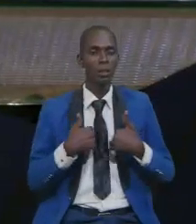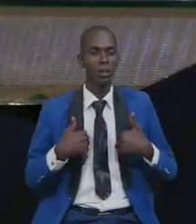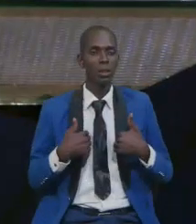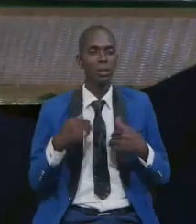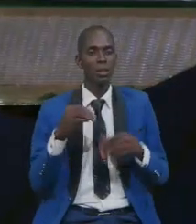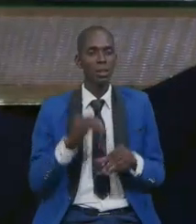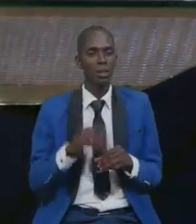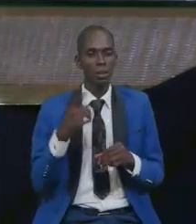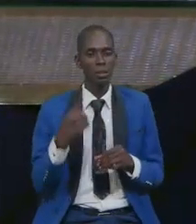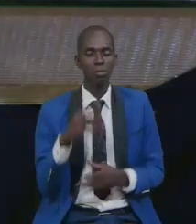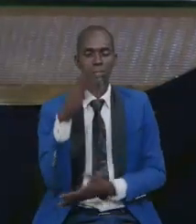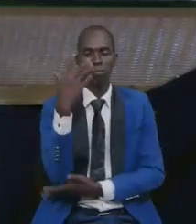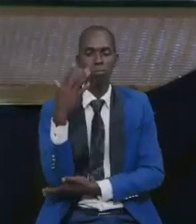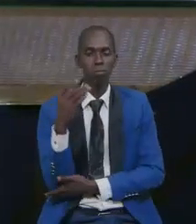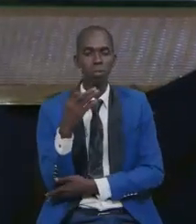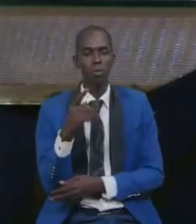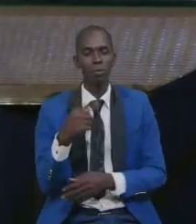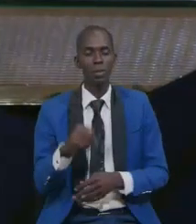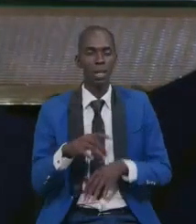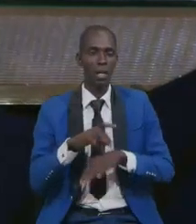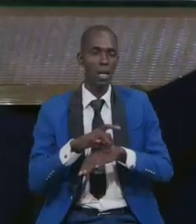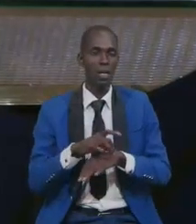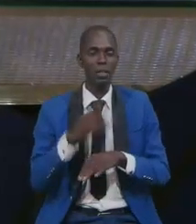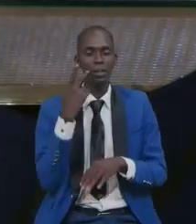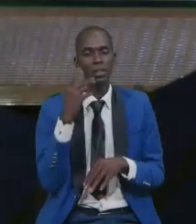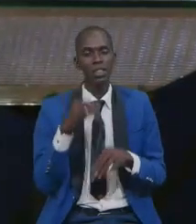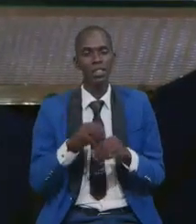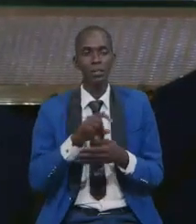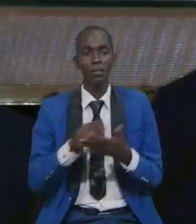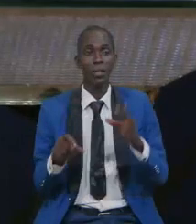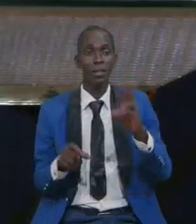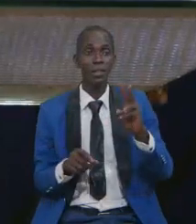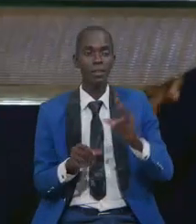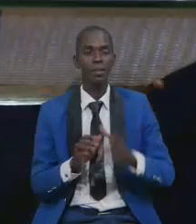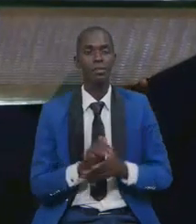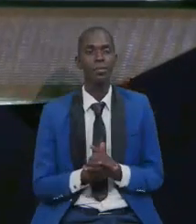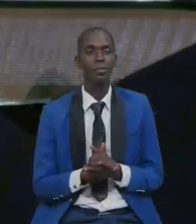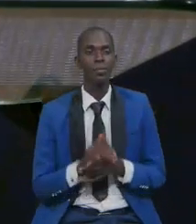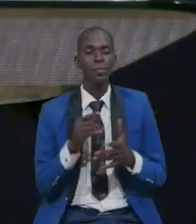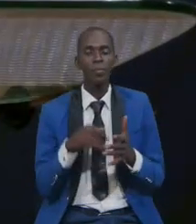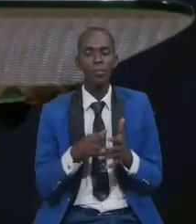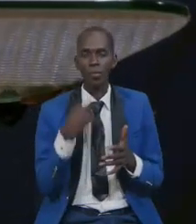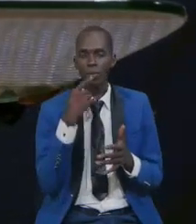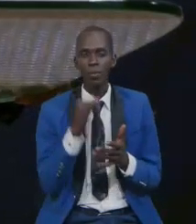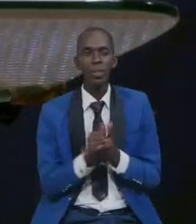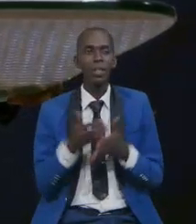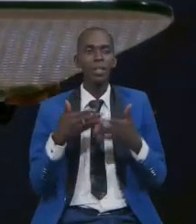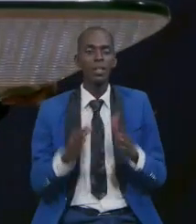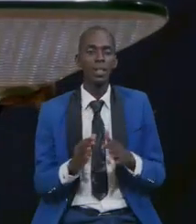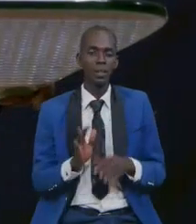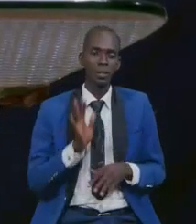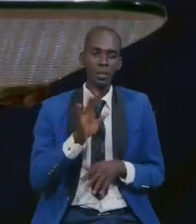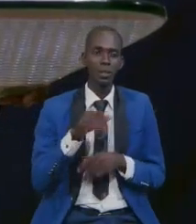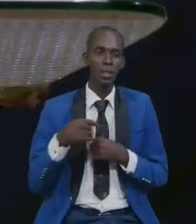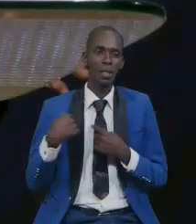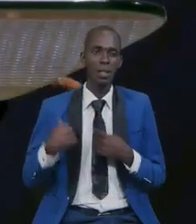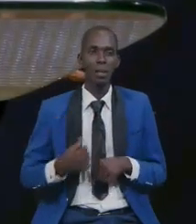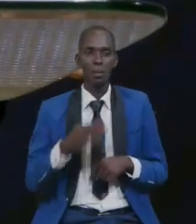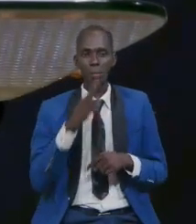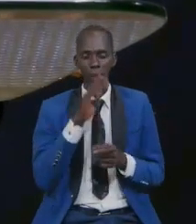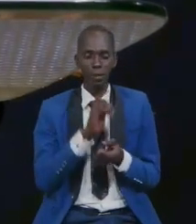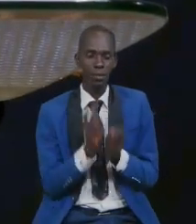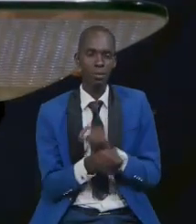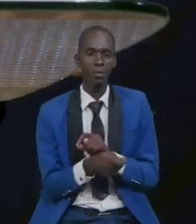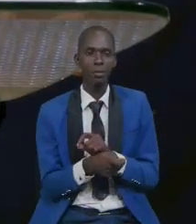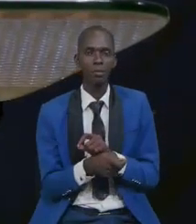of the earth. And then in verse 16, it tells us, and let his heart be